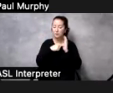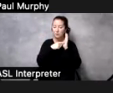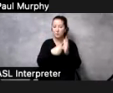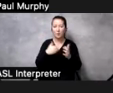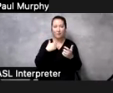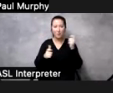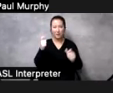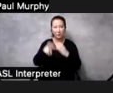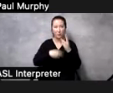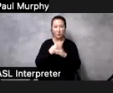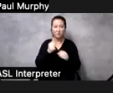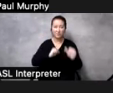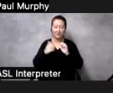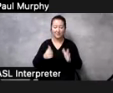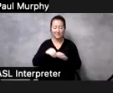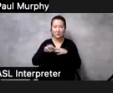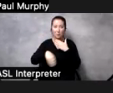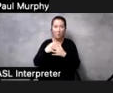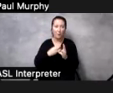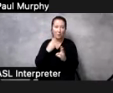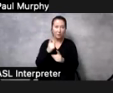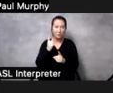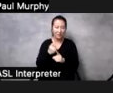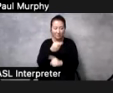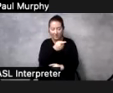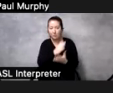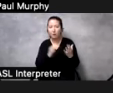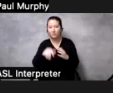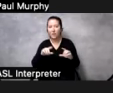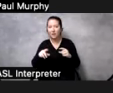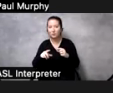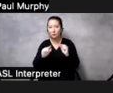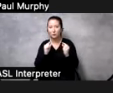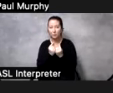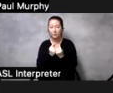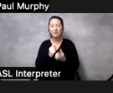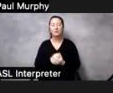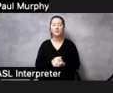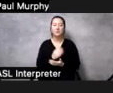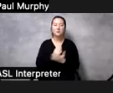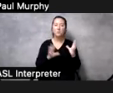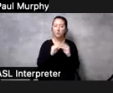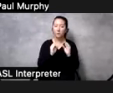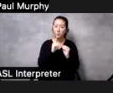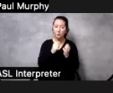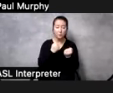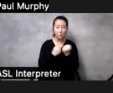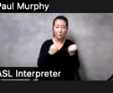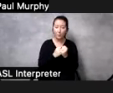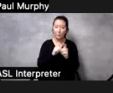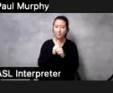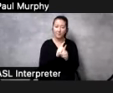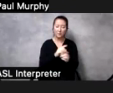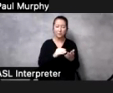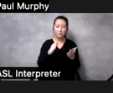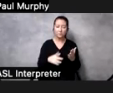bigger world of scientists out there that they belong to. And some of the conferences that are very supportive of mentoring students can